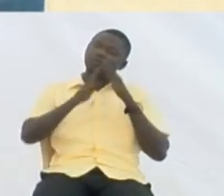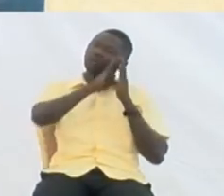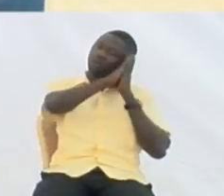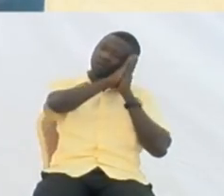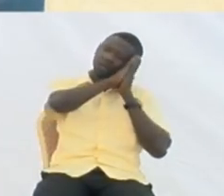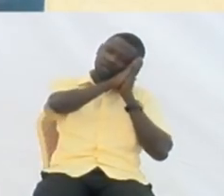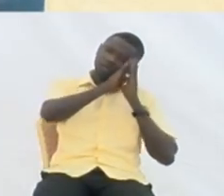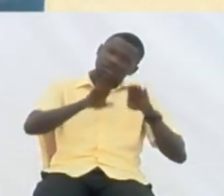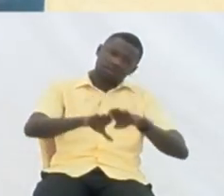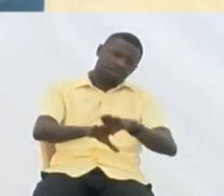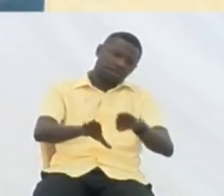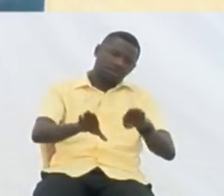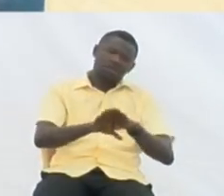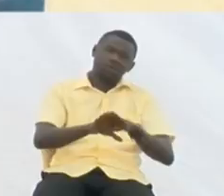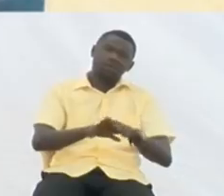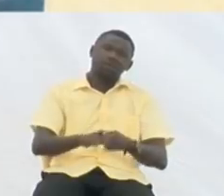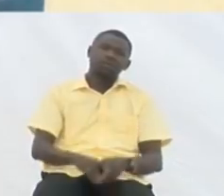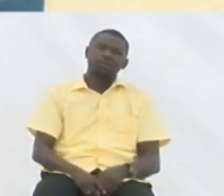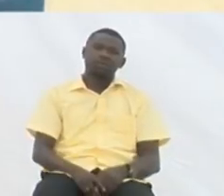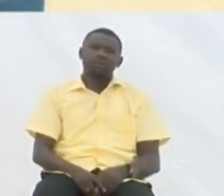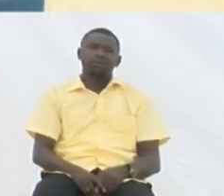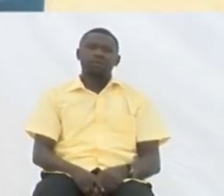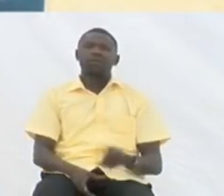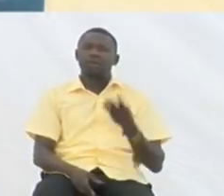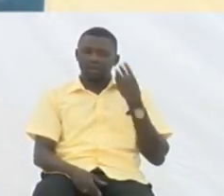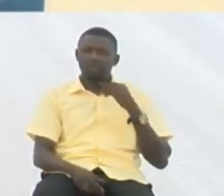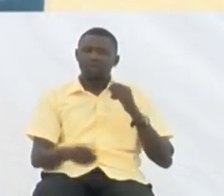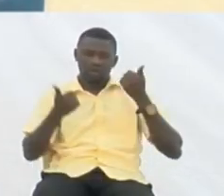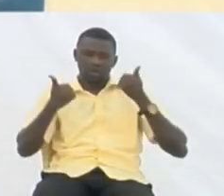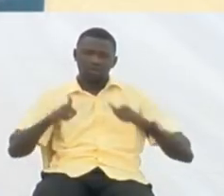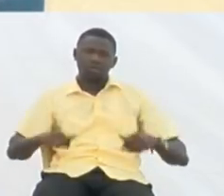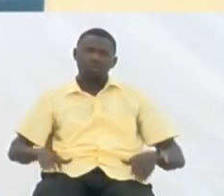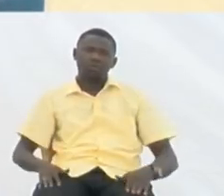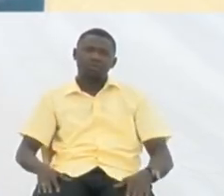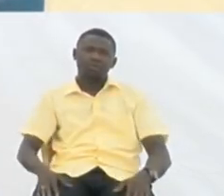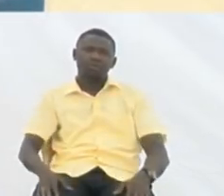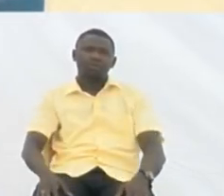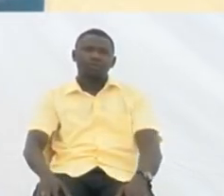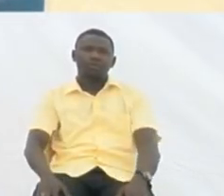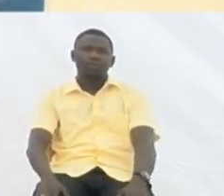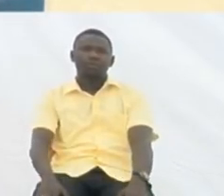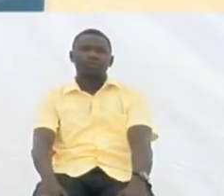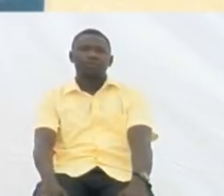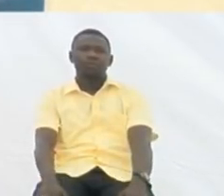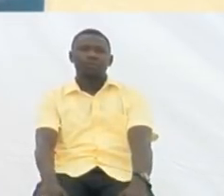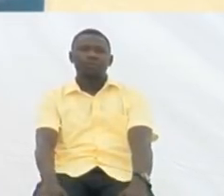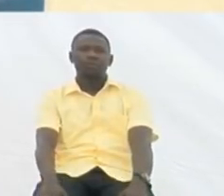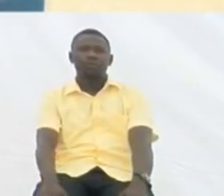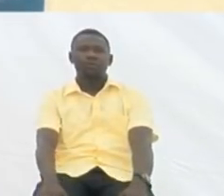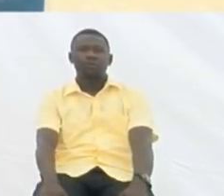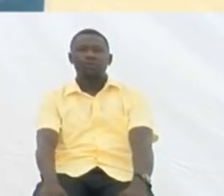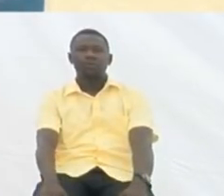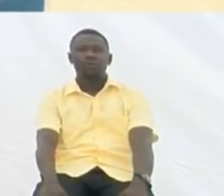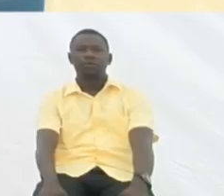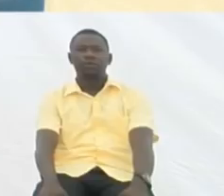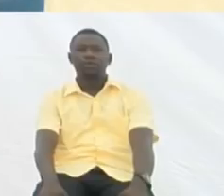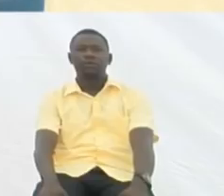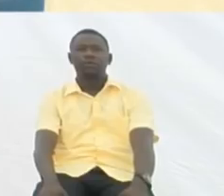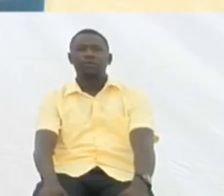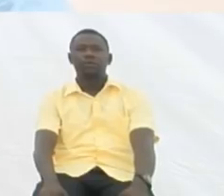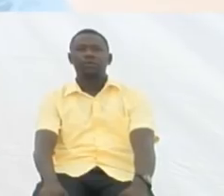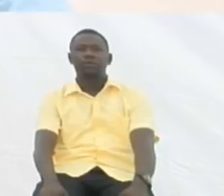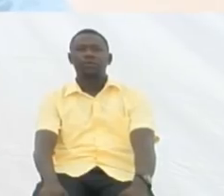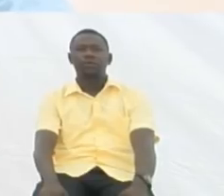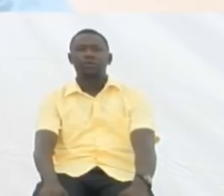lie down on the tiles. That was how it was like there. Did the people start behaving